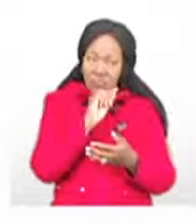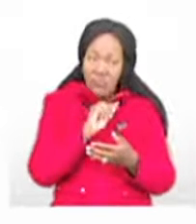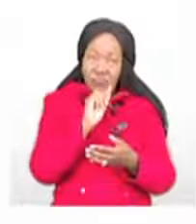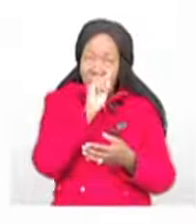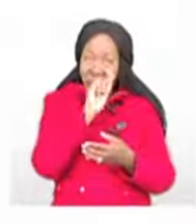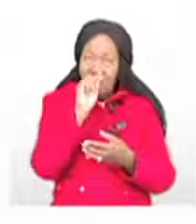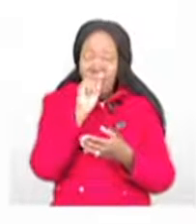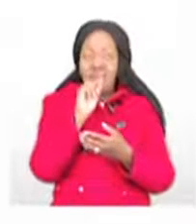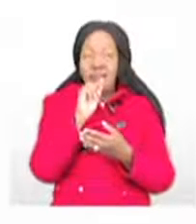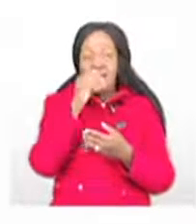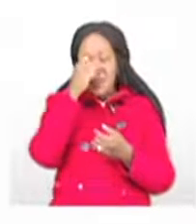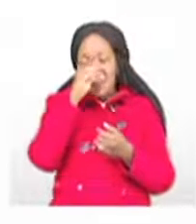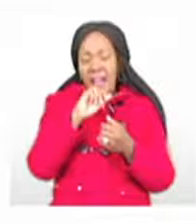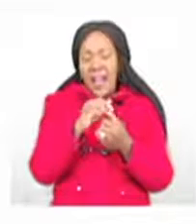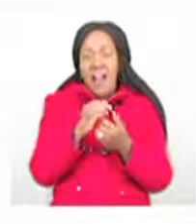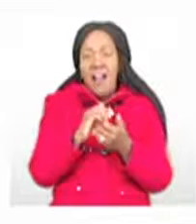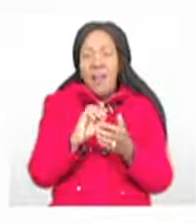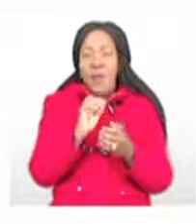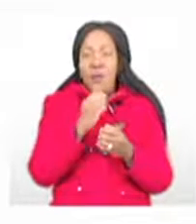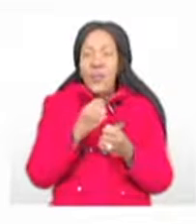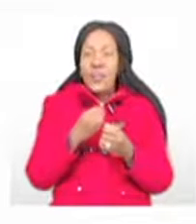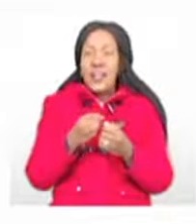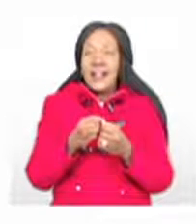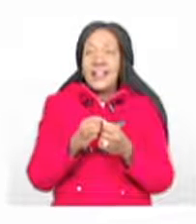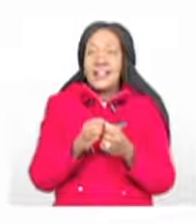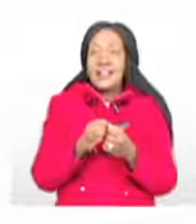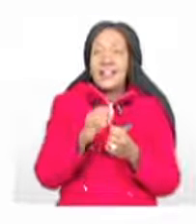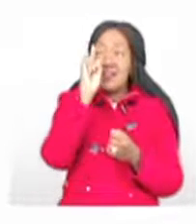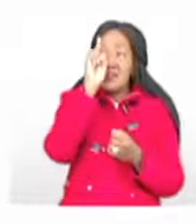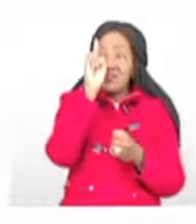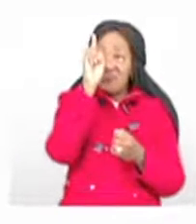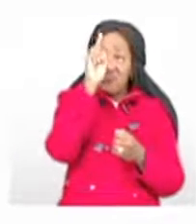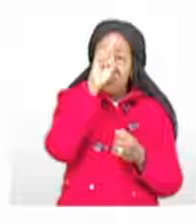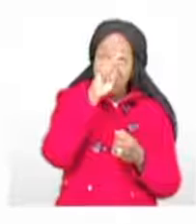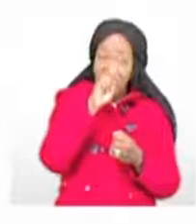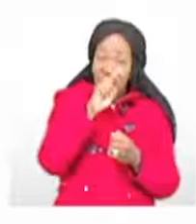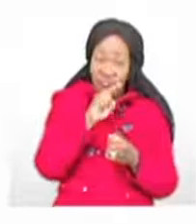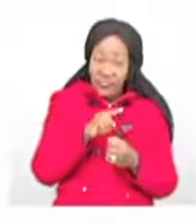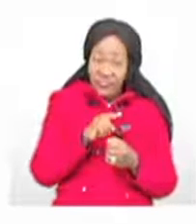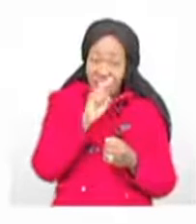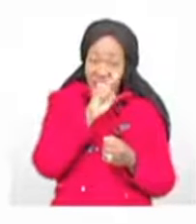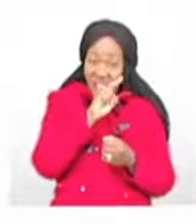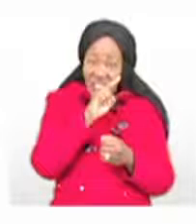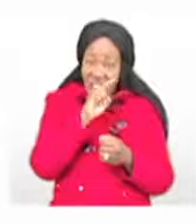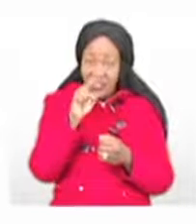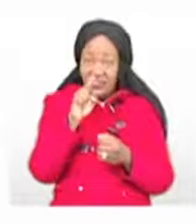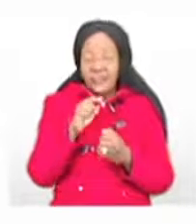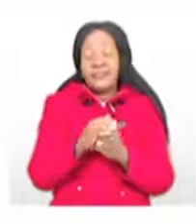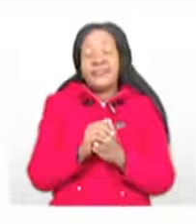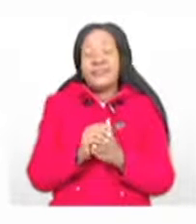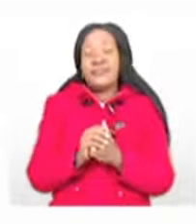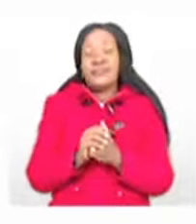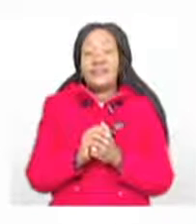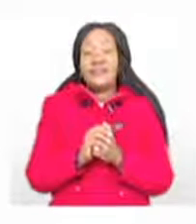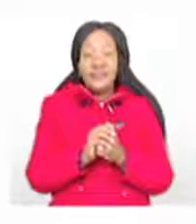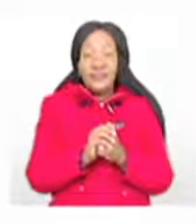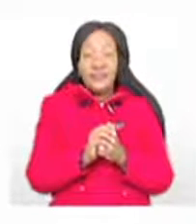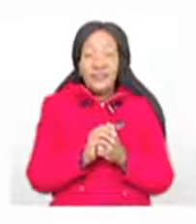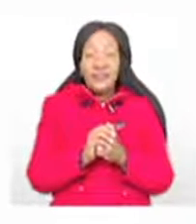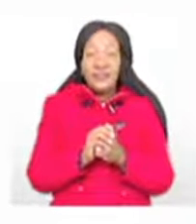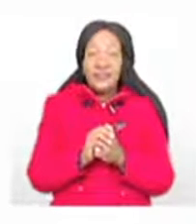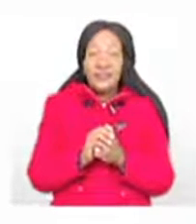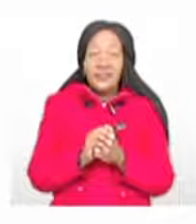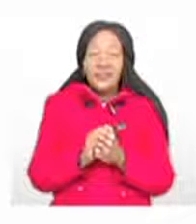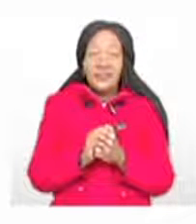we form the letter F? Curve up a little bit, then go down the letter